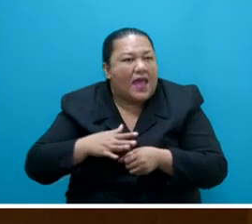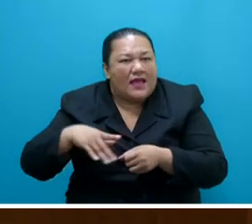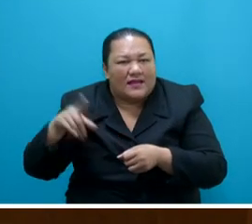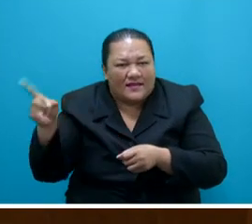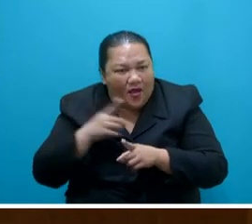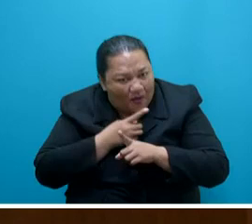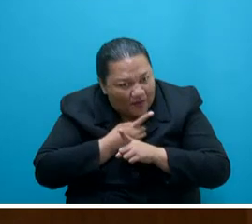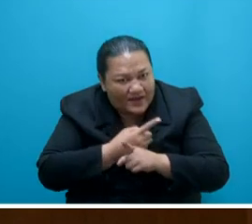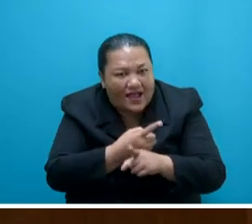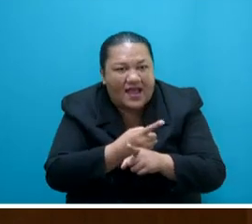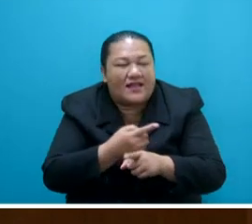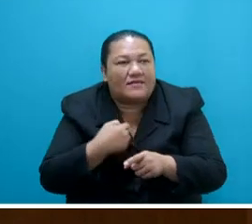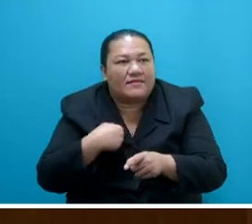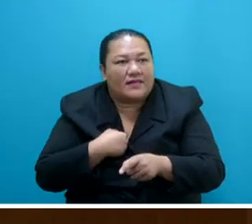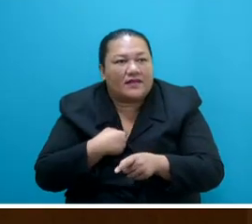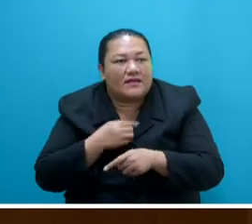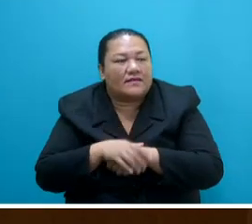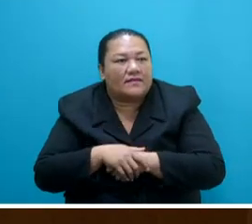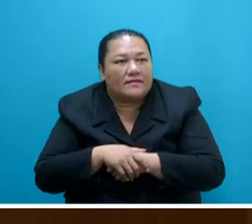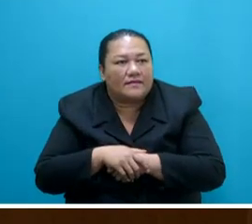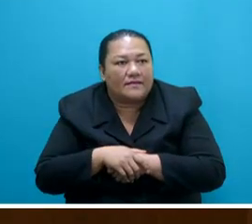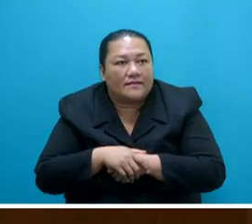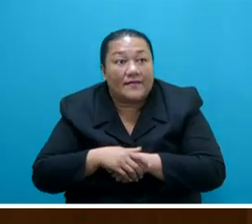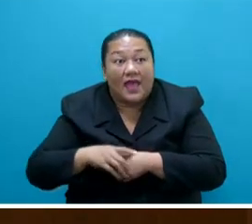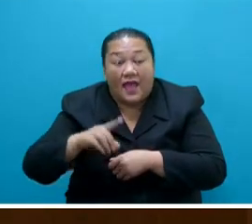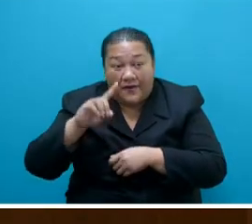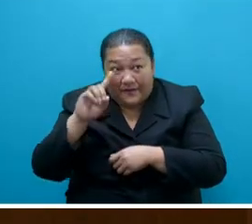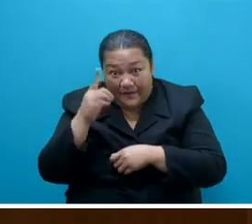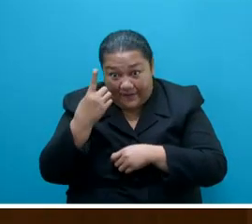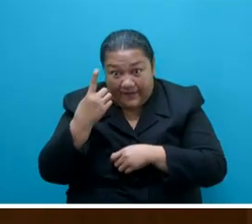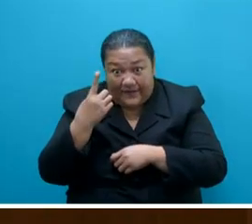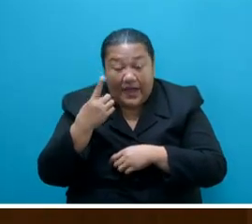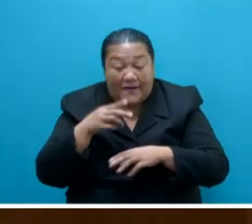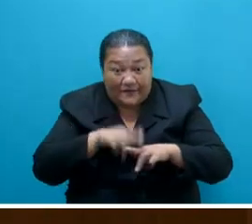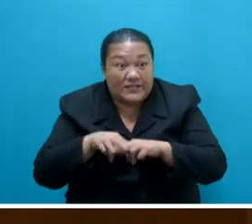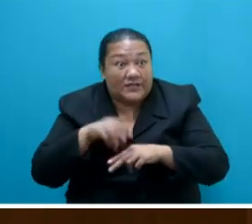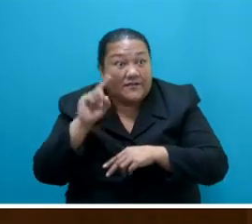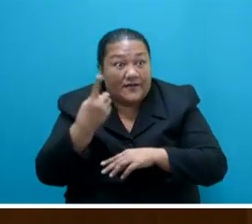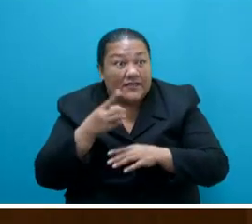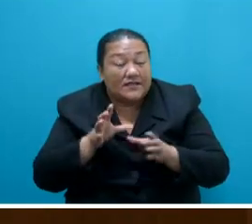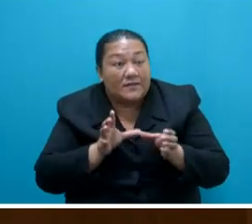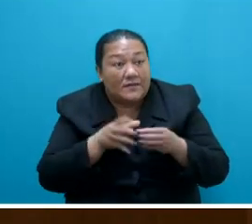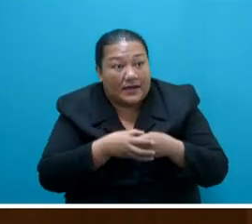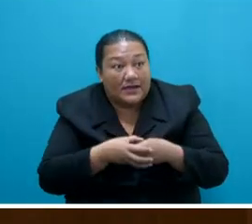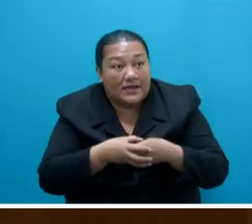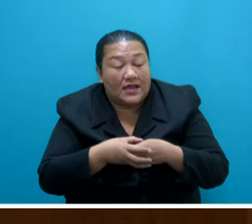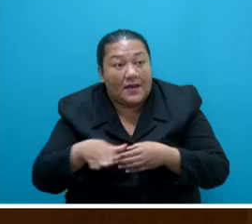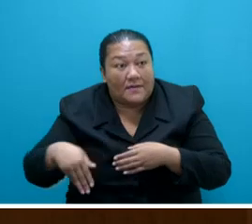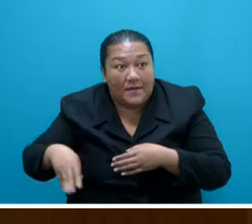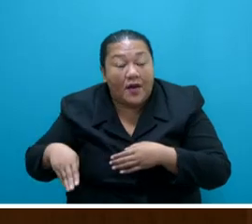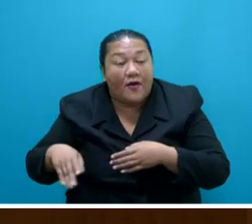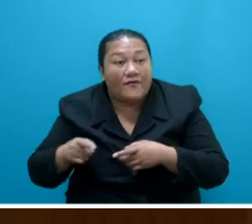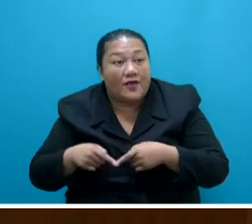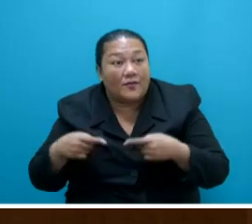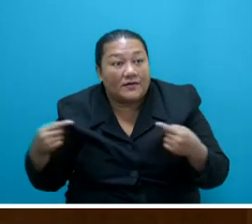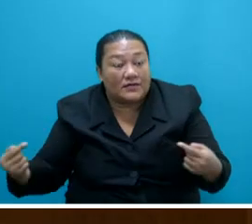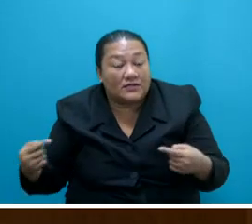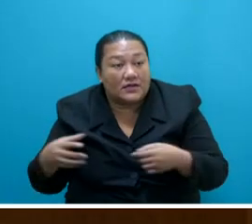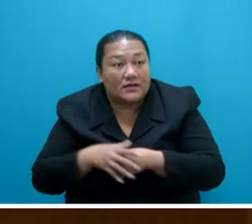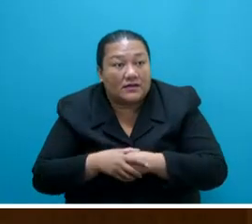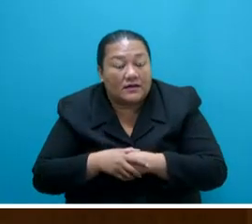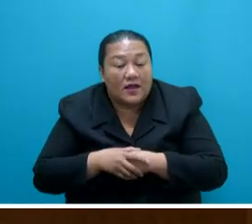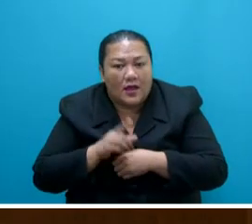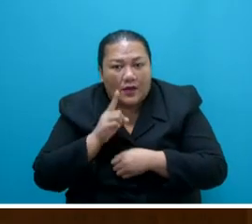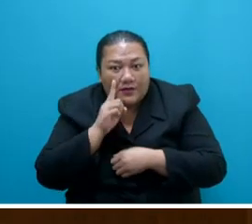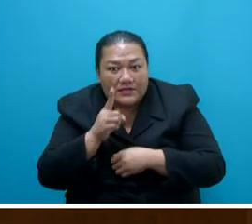And therein lies the great difference between the Fiji First Party and the members of the opposition. We see the purpose of our